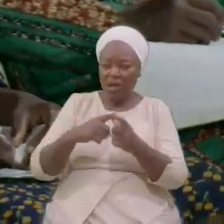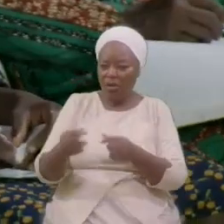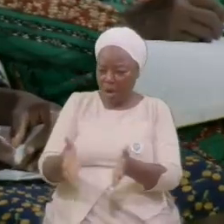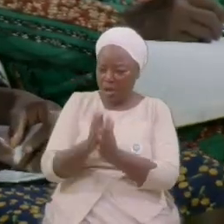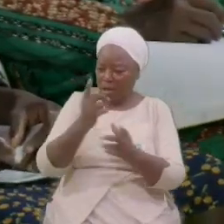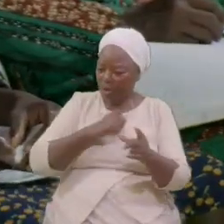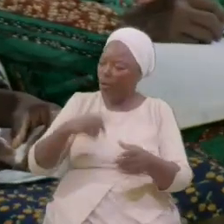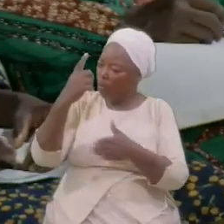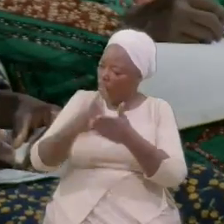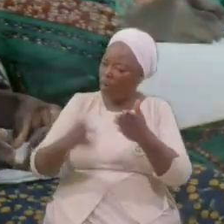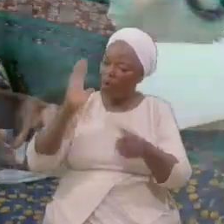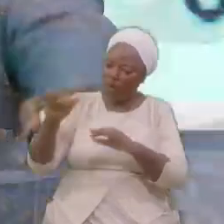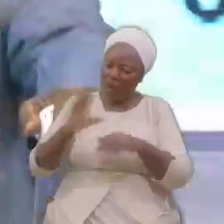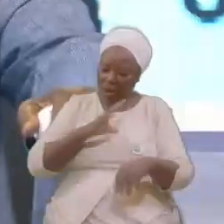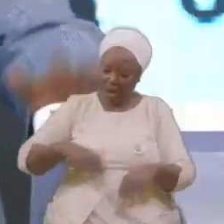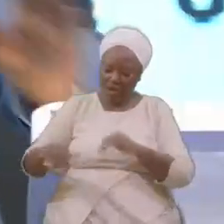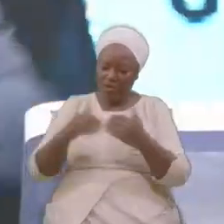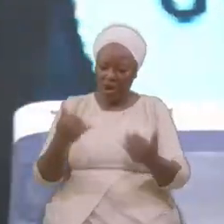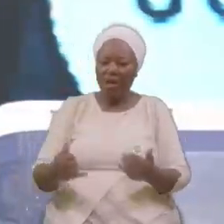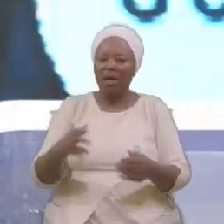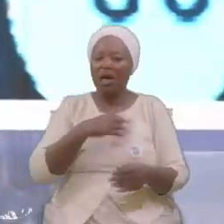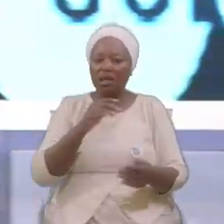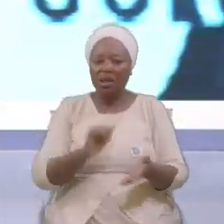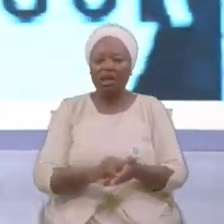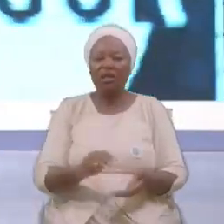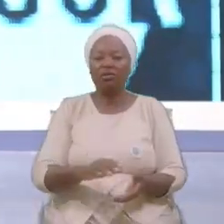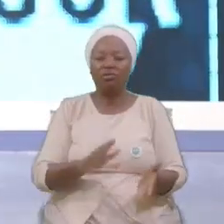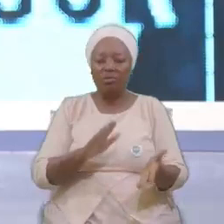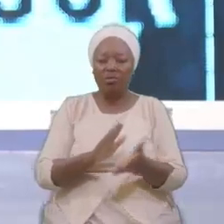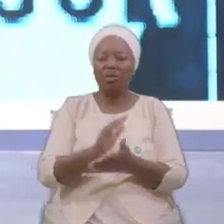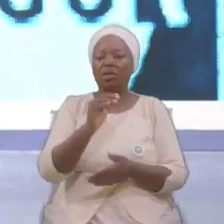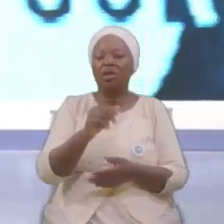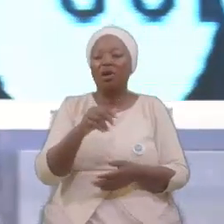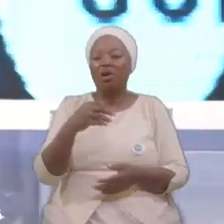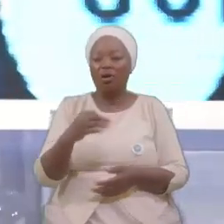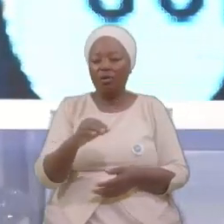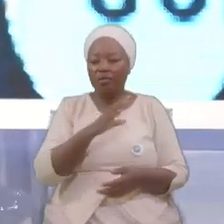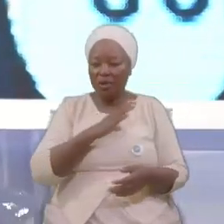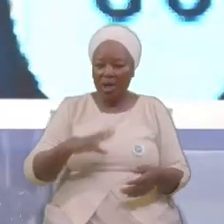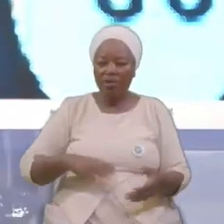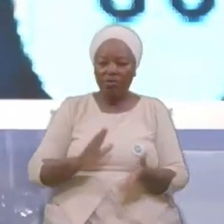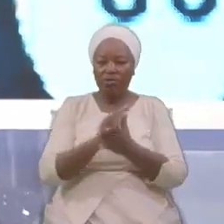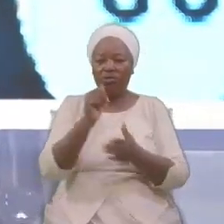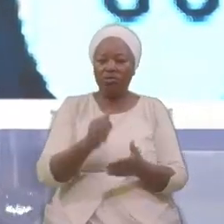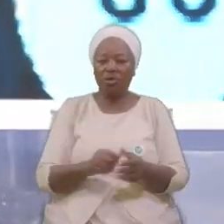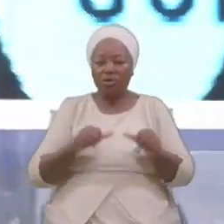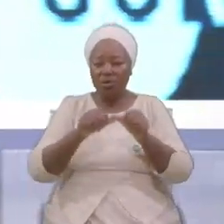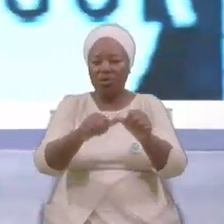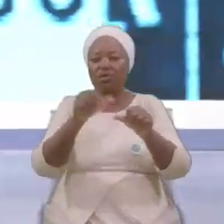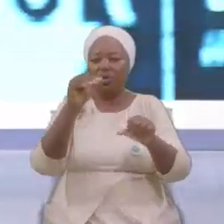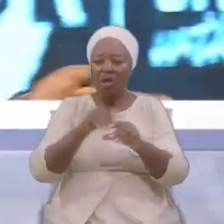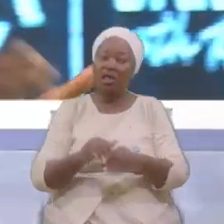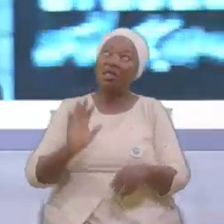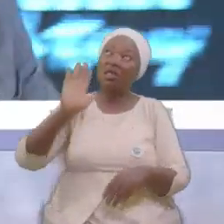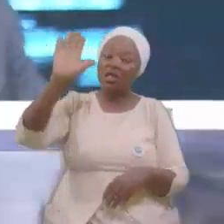Christ is what you now follow. Trust worthy continuation in his